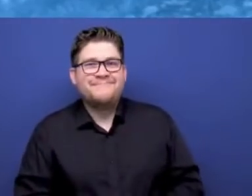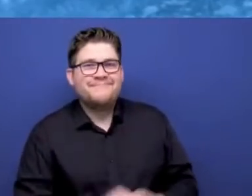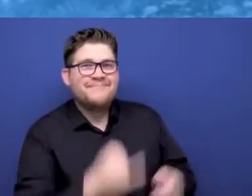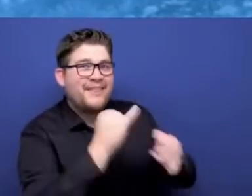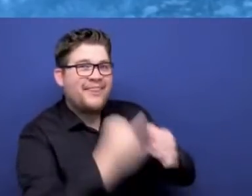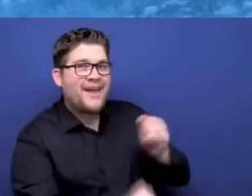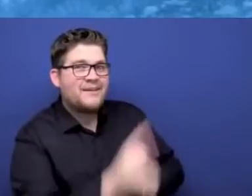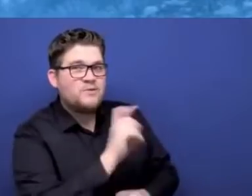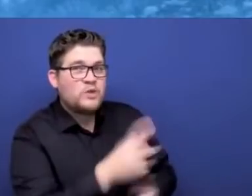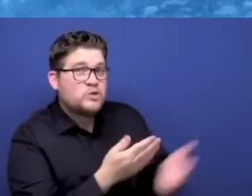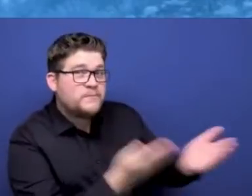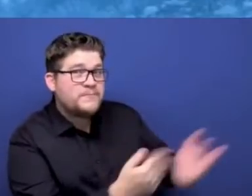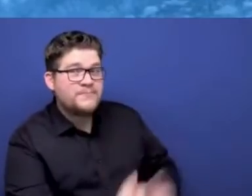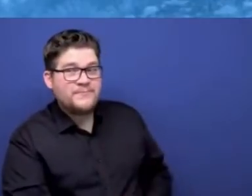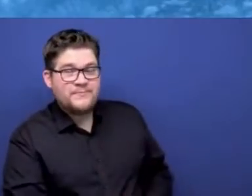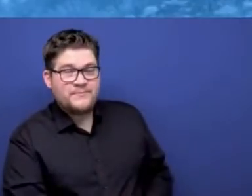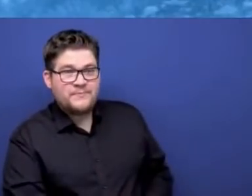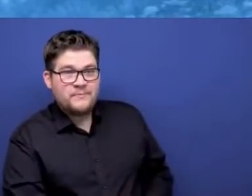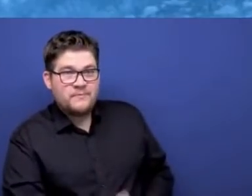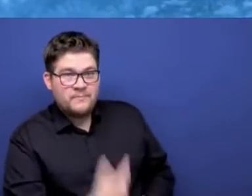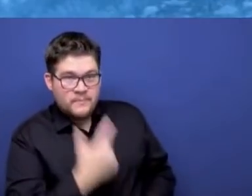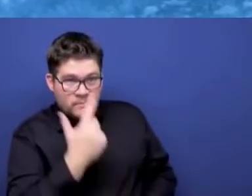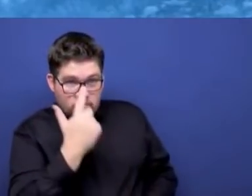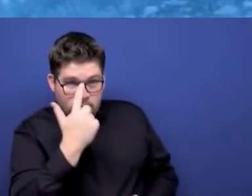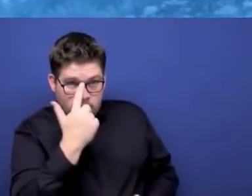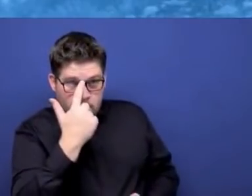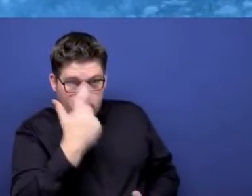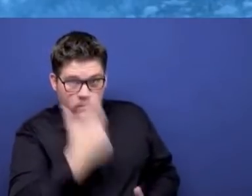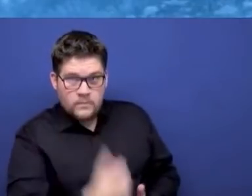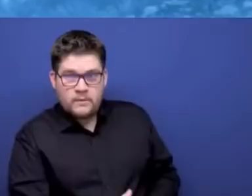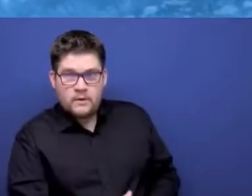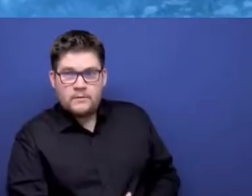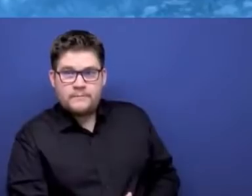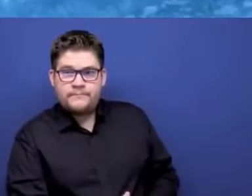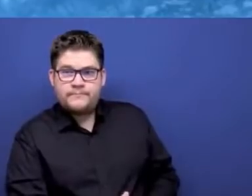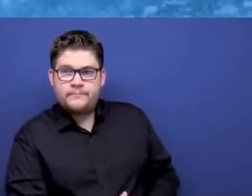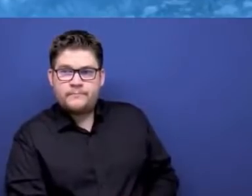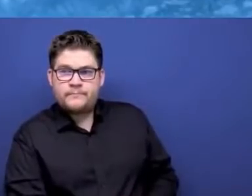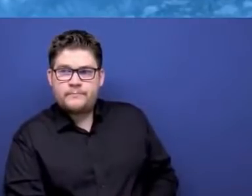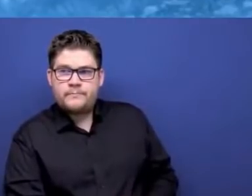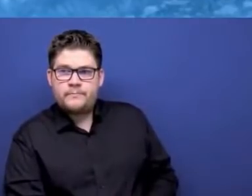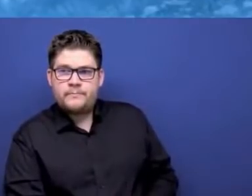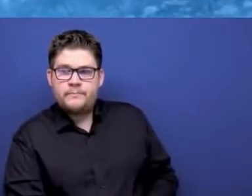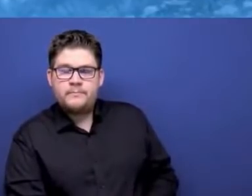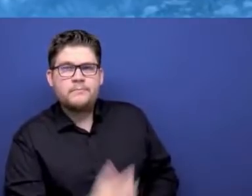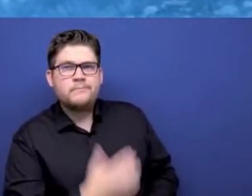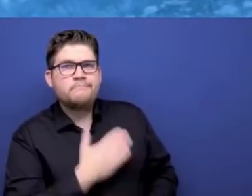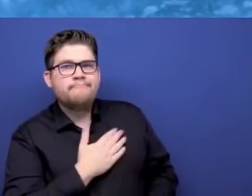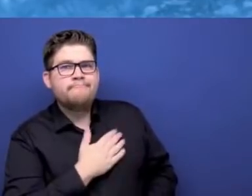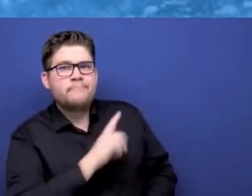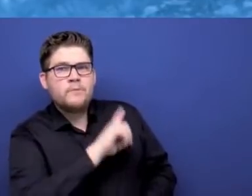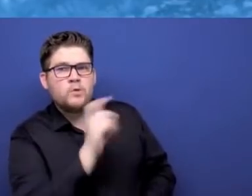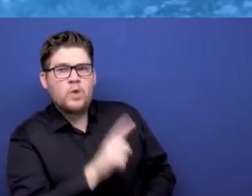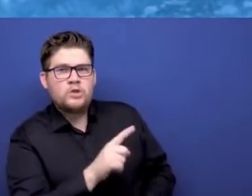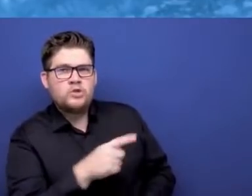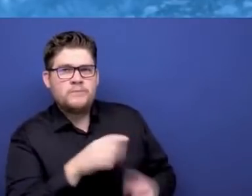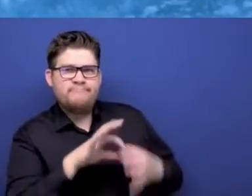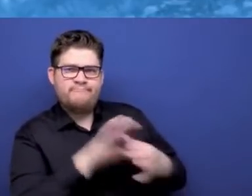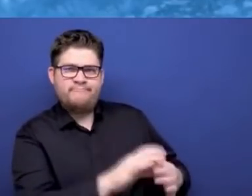Hi, my question is a follow-up on the extreme temperature and the